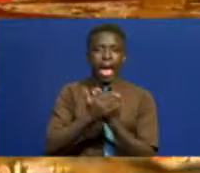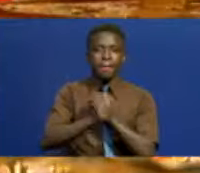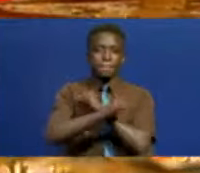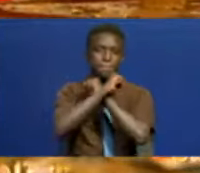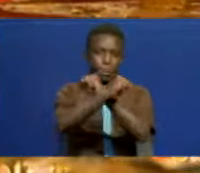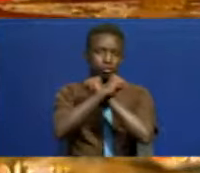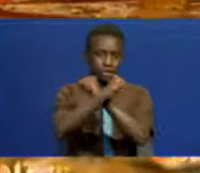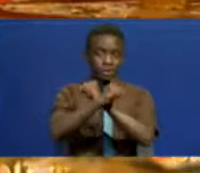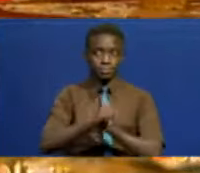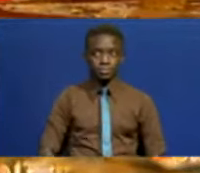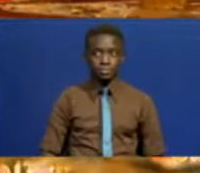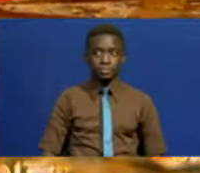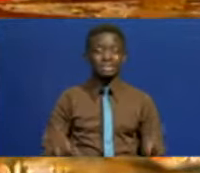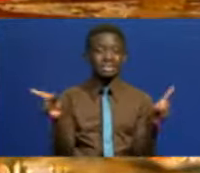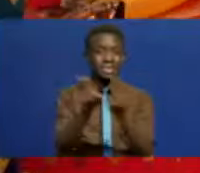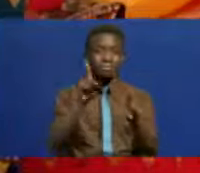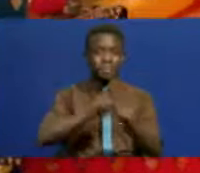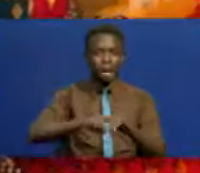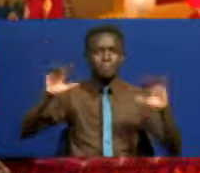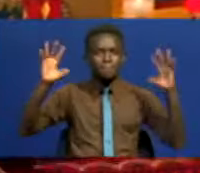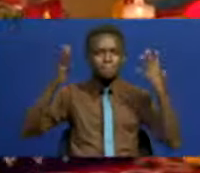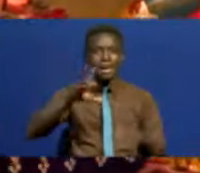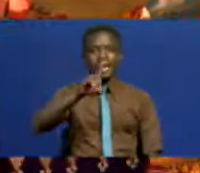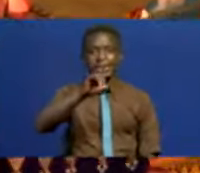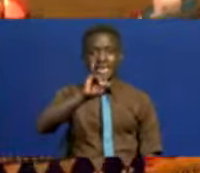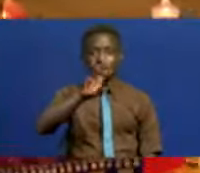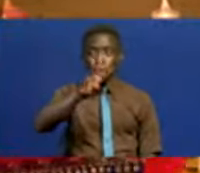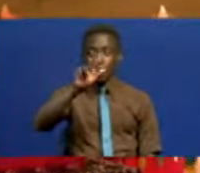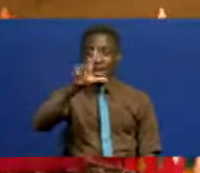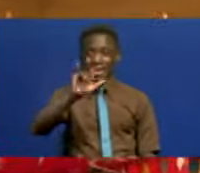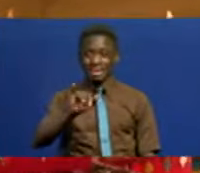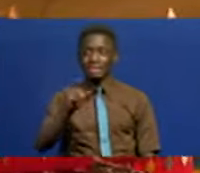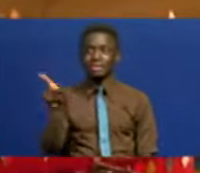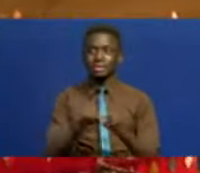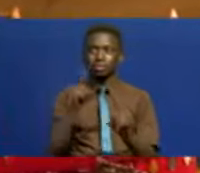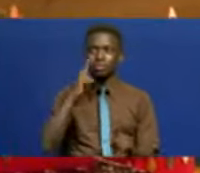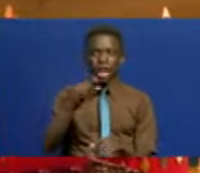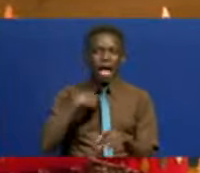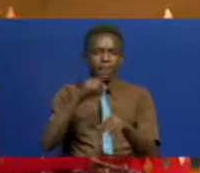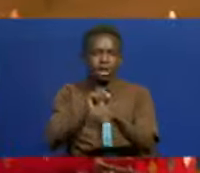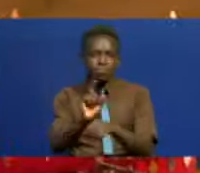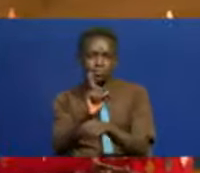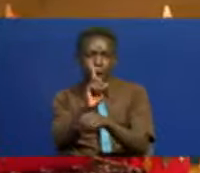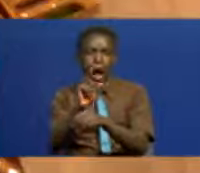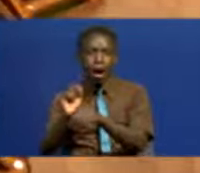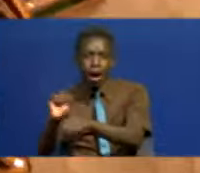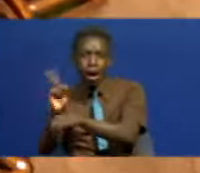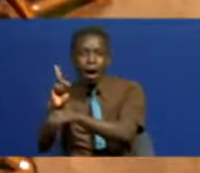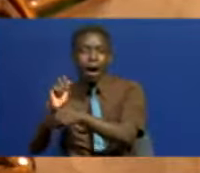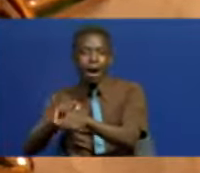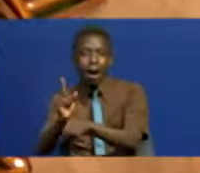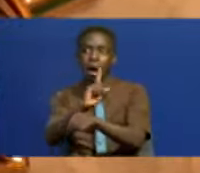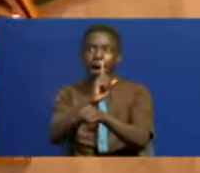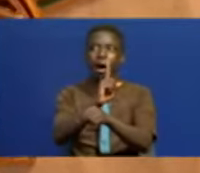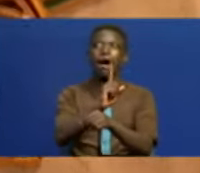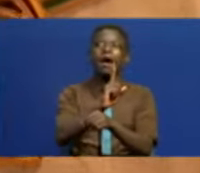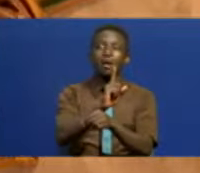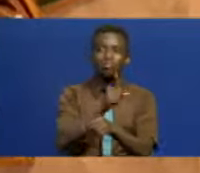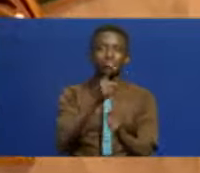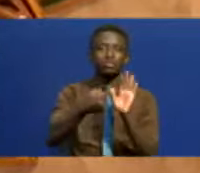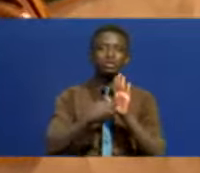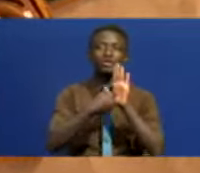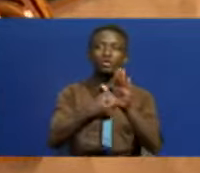the same time, to commemorate Diwali, they illuminate oil lamps and candles to symbolize the